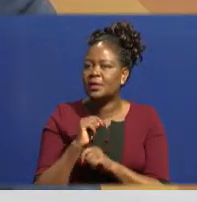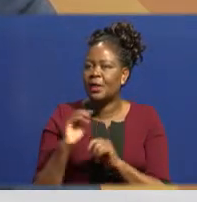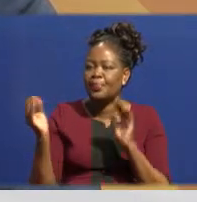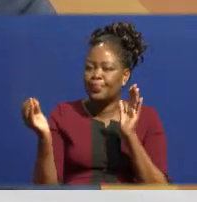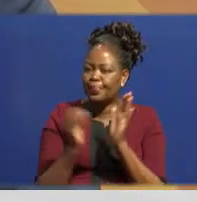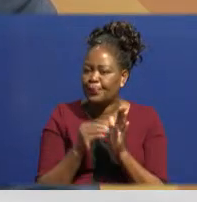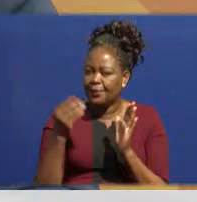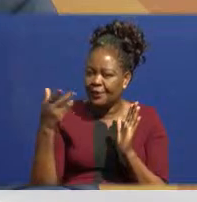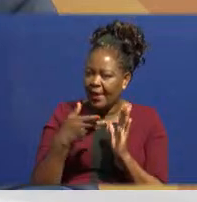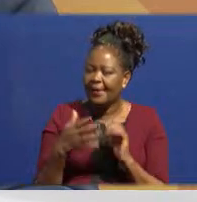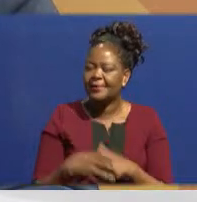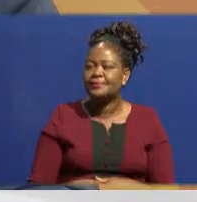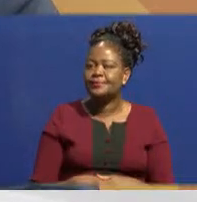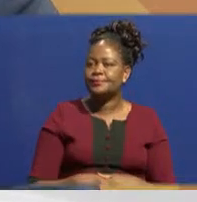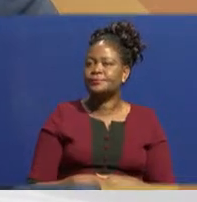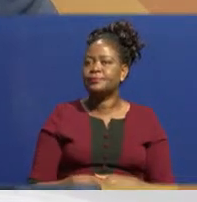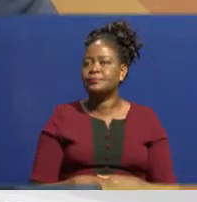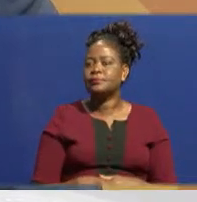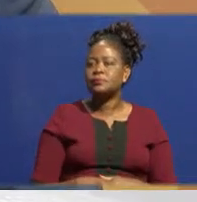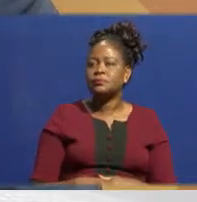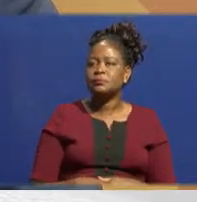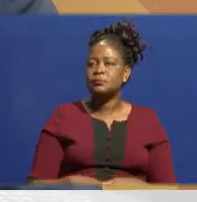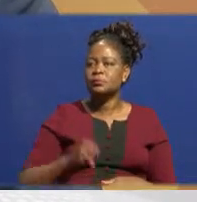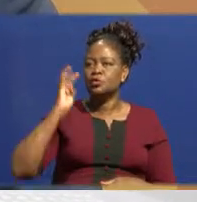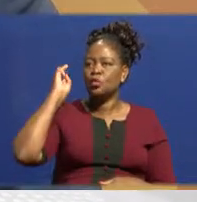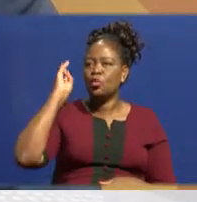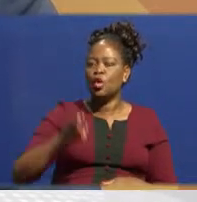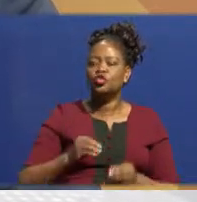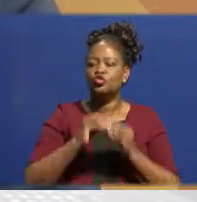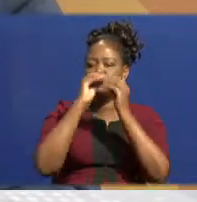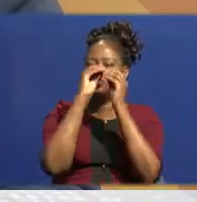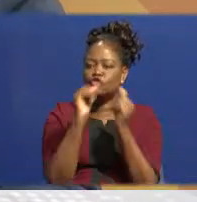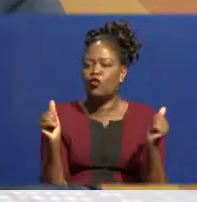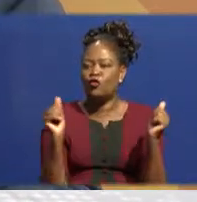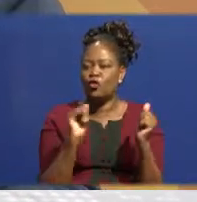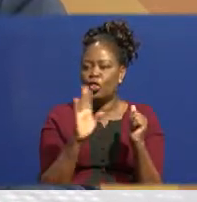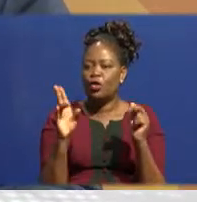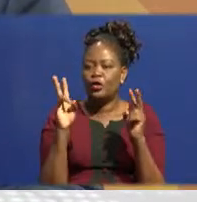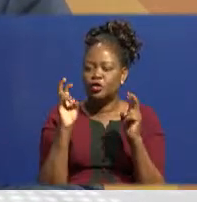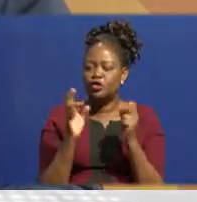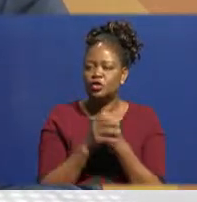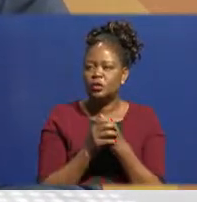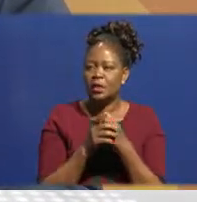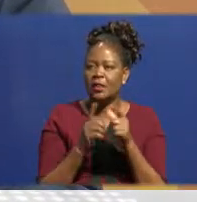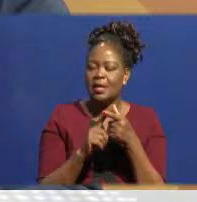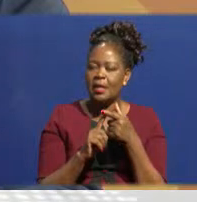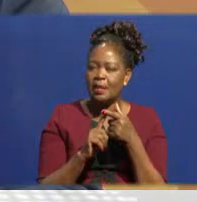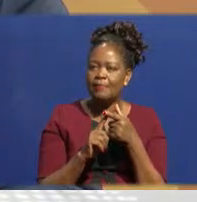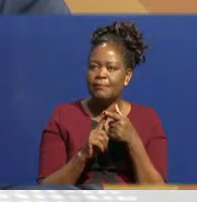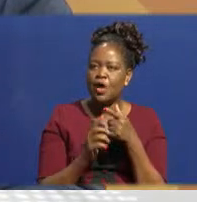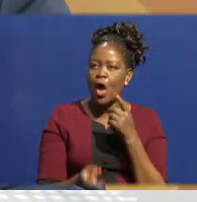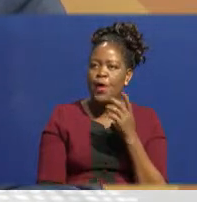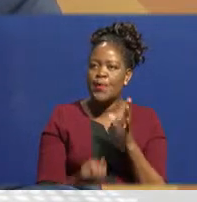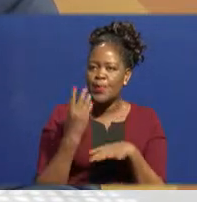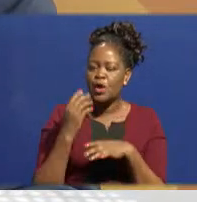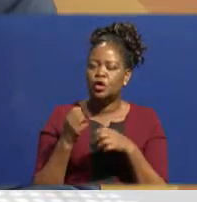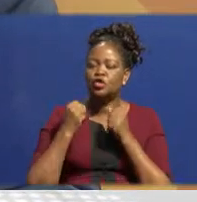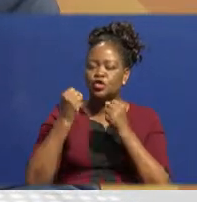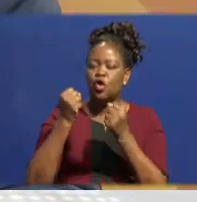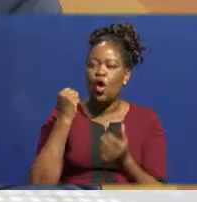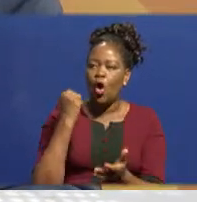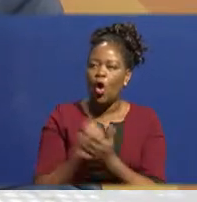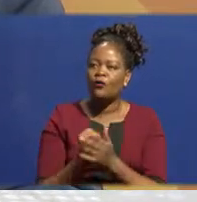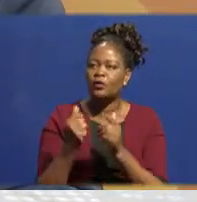the issue is there. And it will fully address these issues. When we create the strong office of